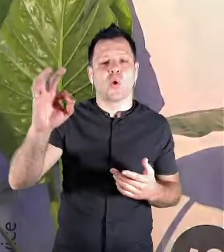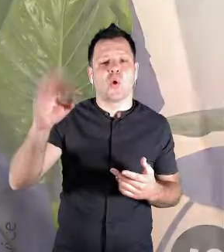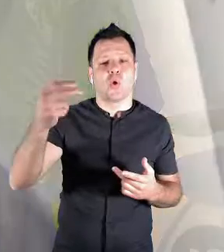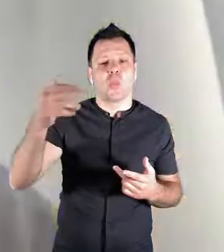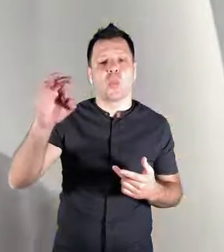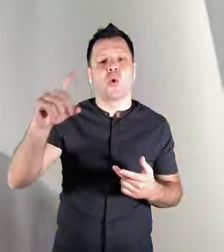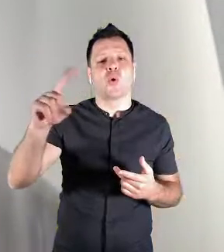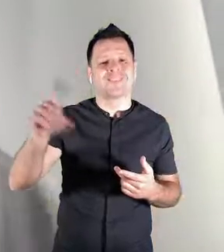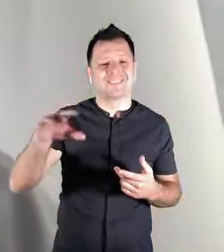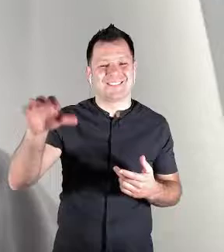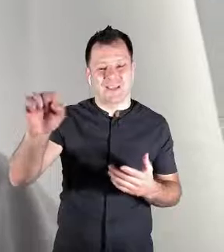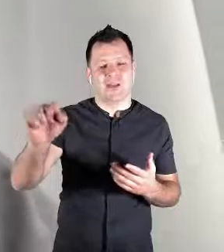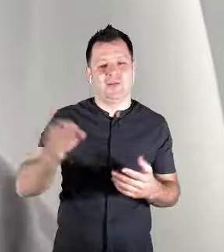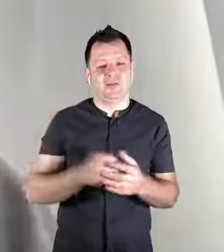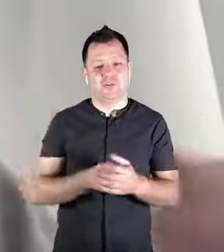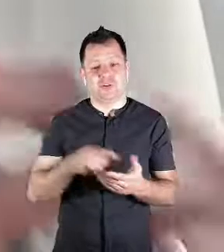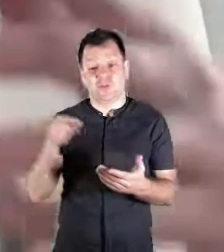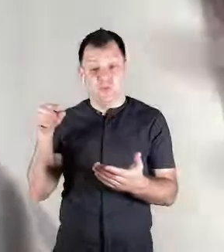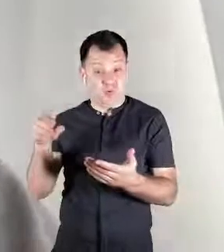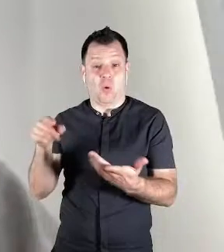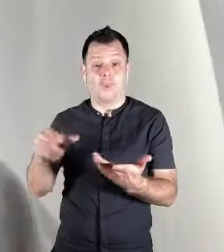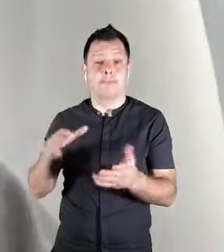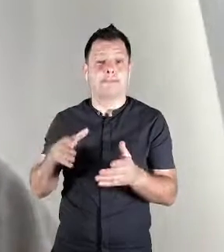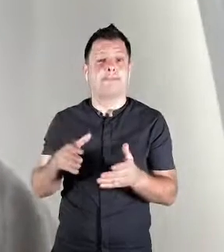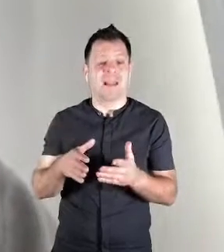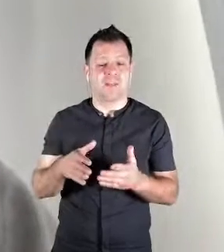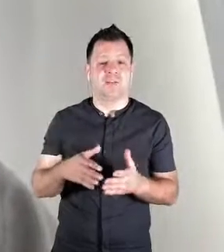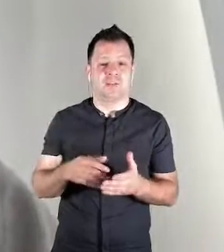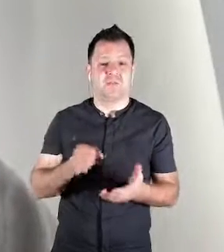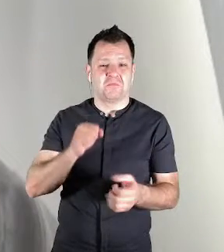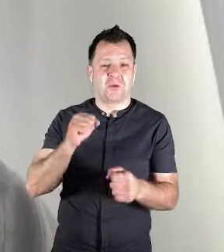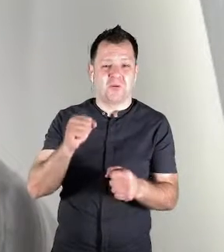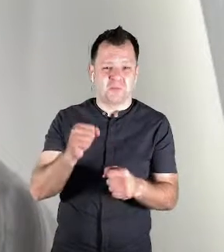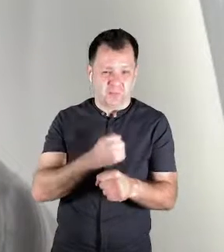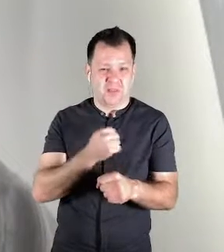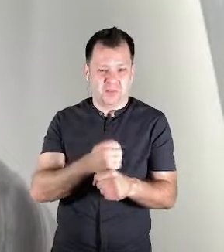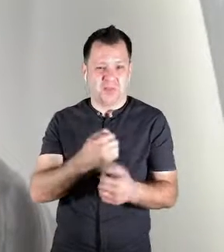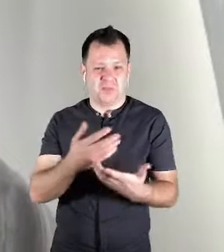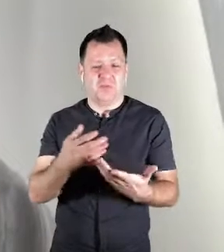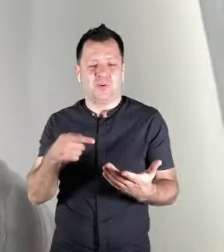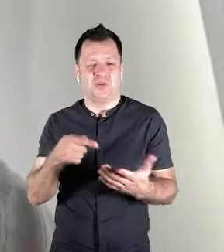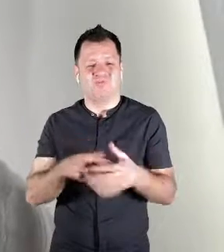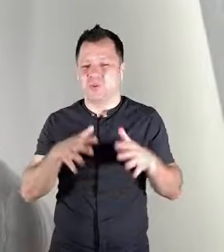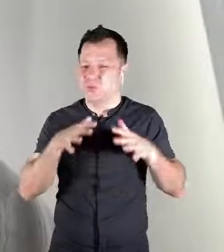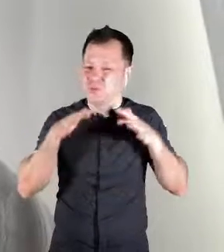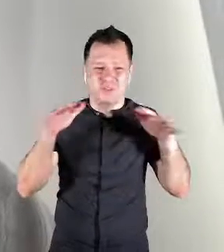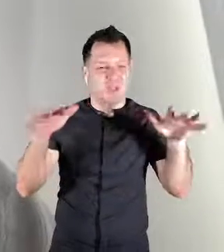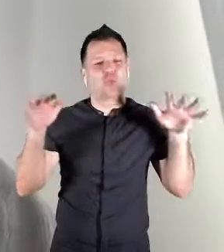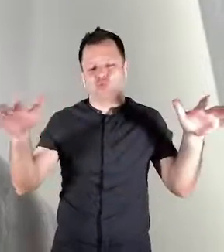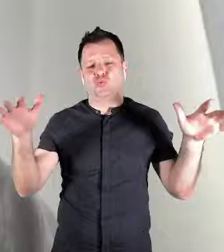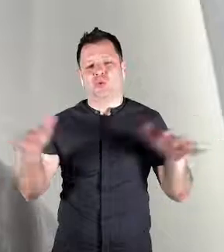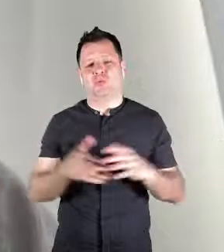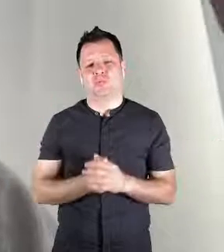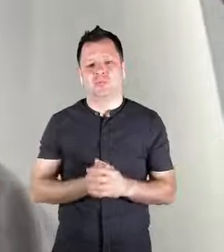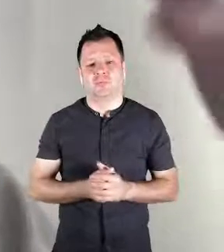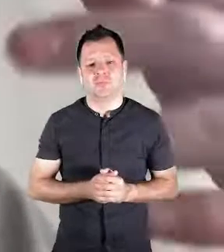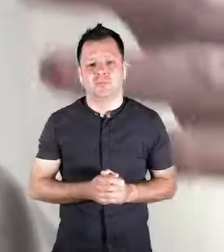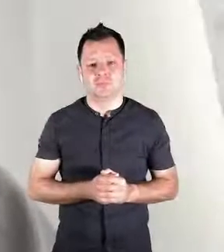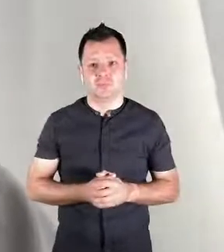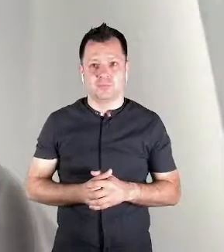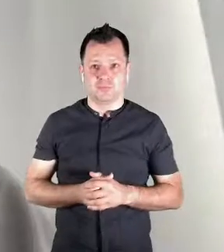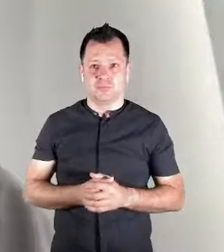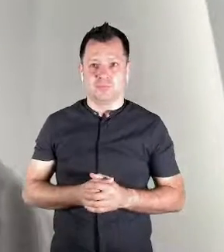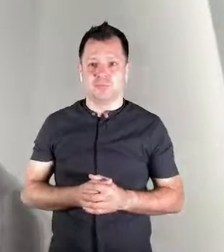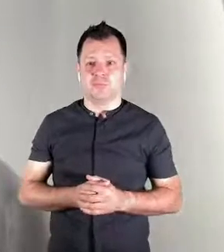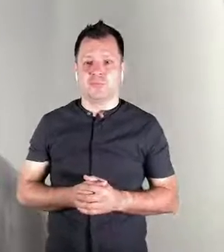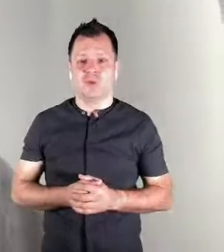agree. That's huge. I mean, concrete, that's one of the worst materials that